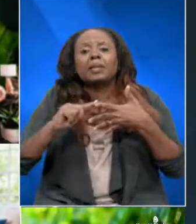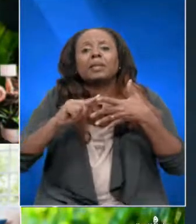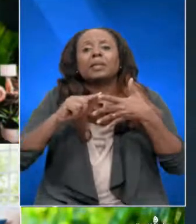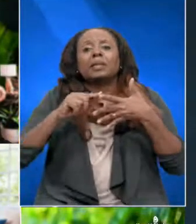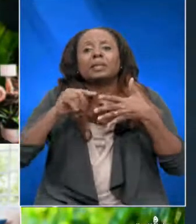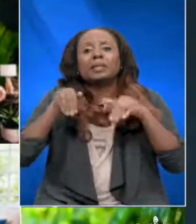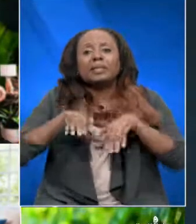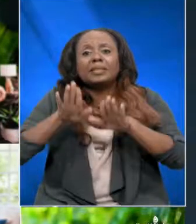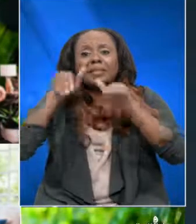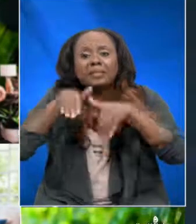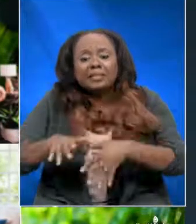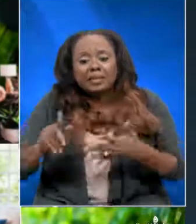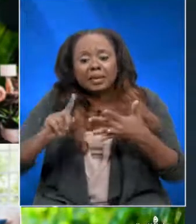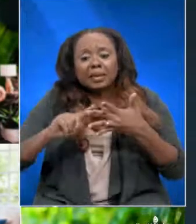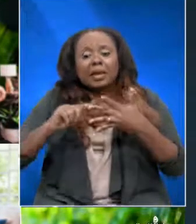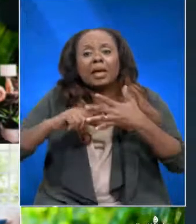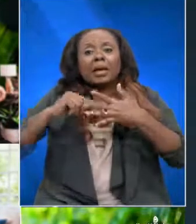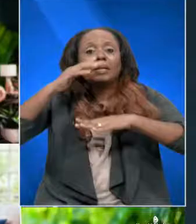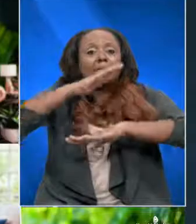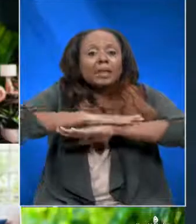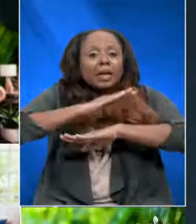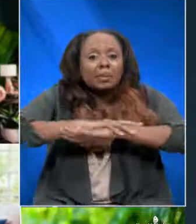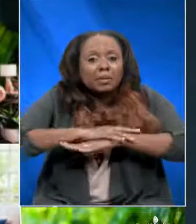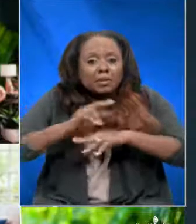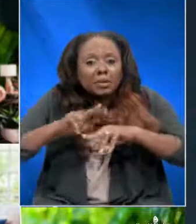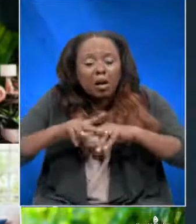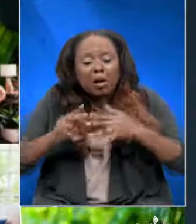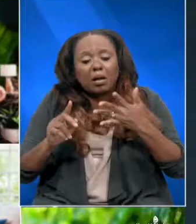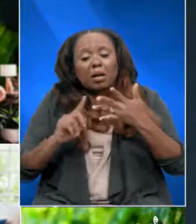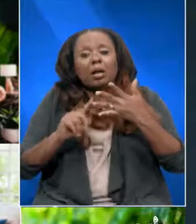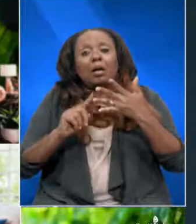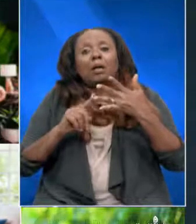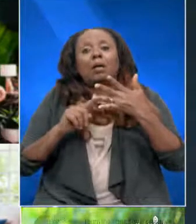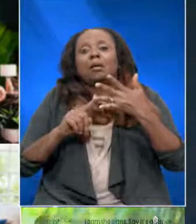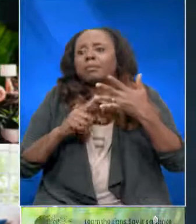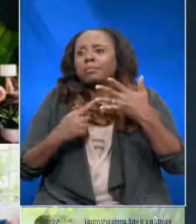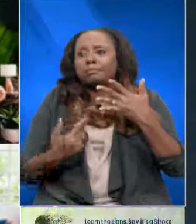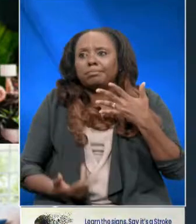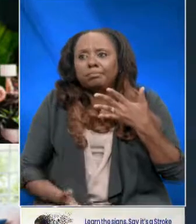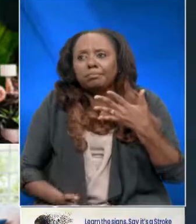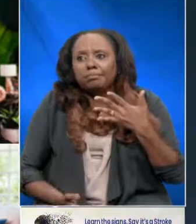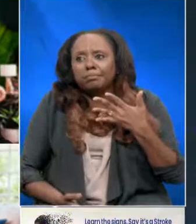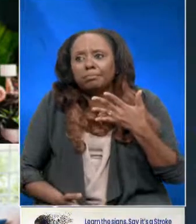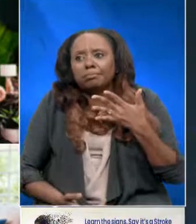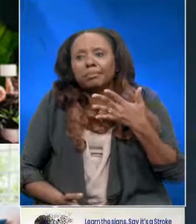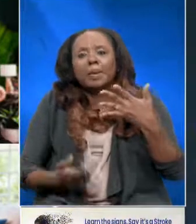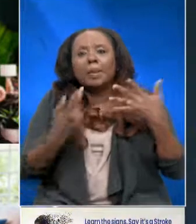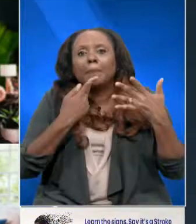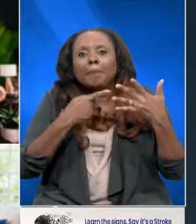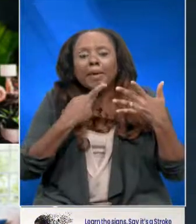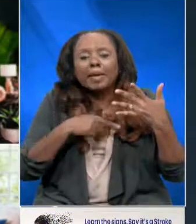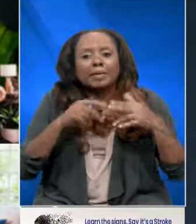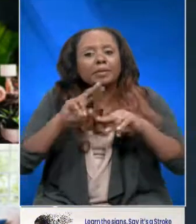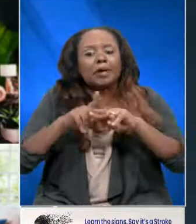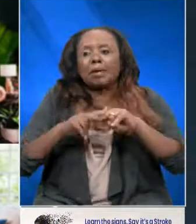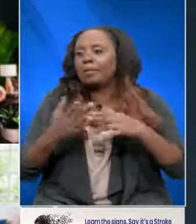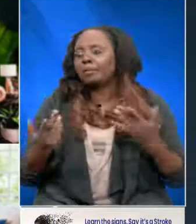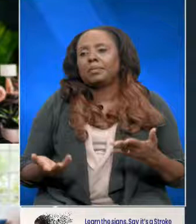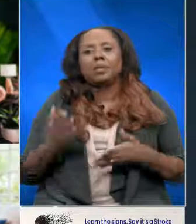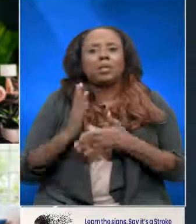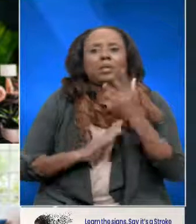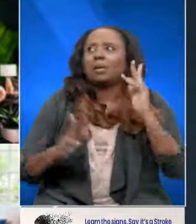table, rock salt, all of these salts, and some of them purport to be better than